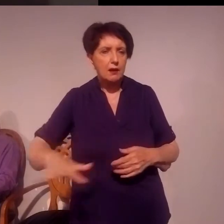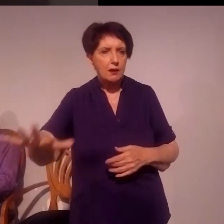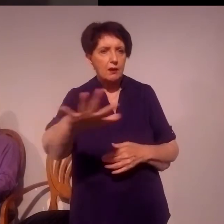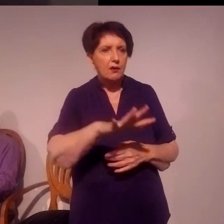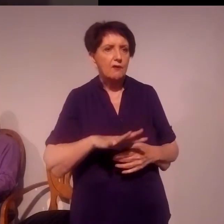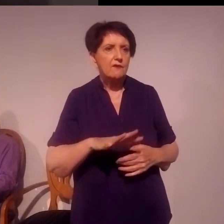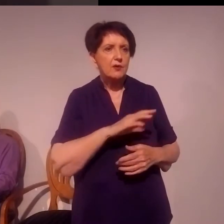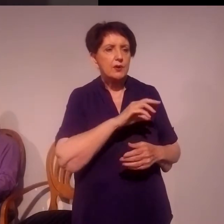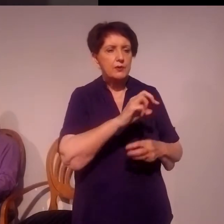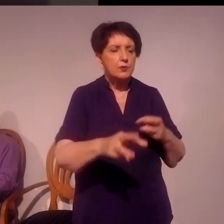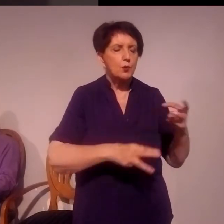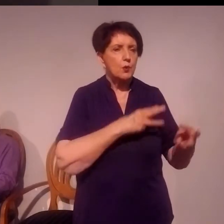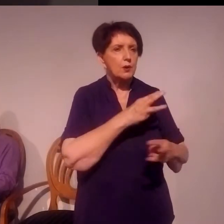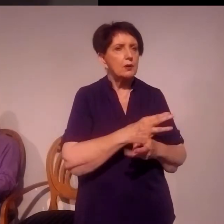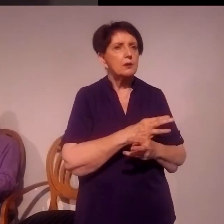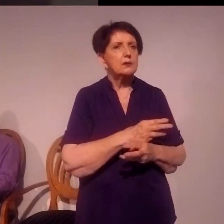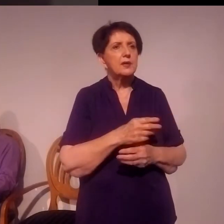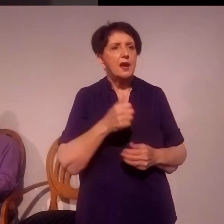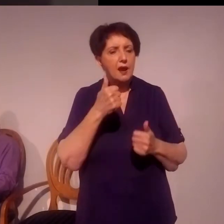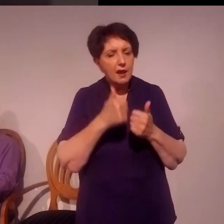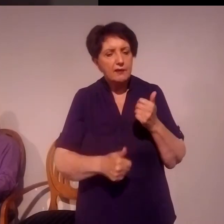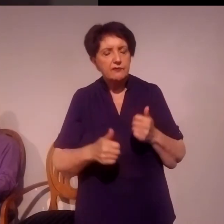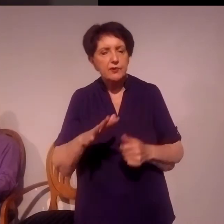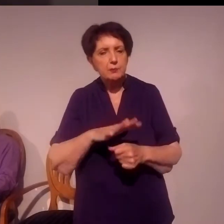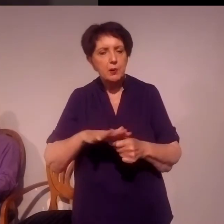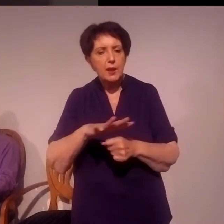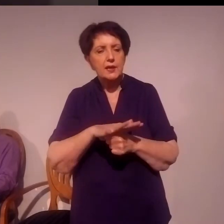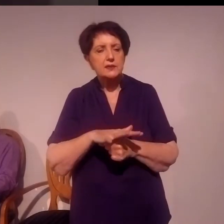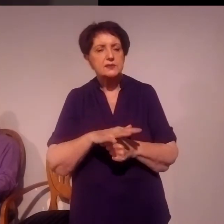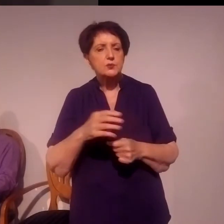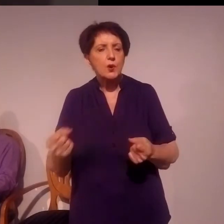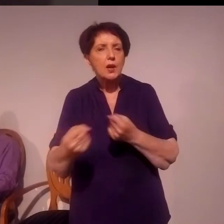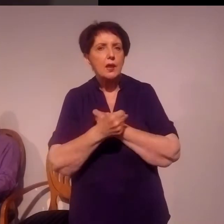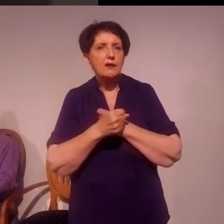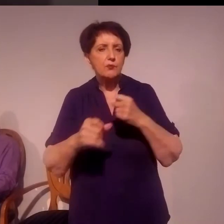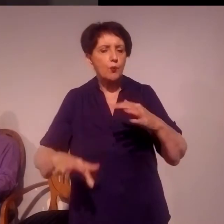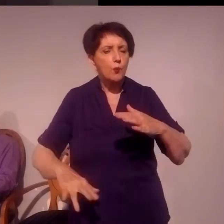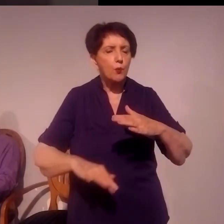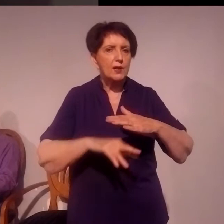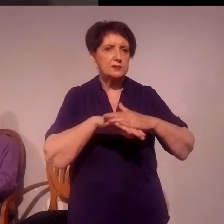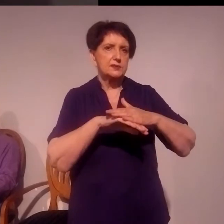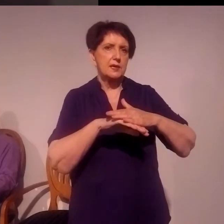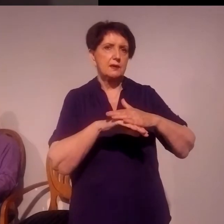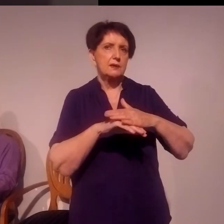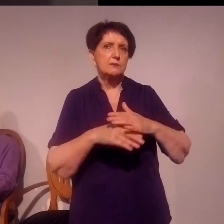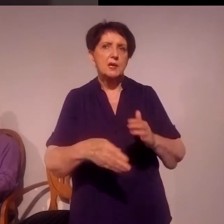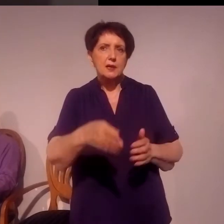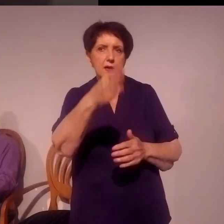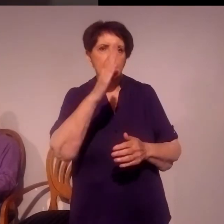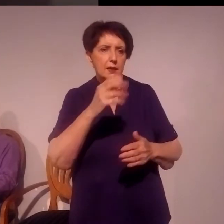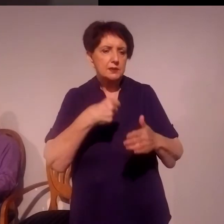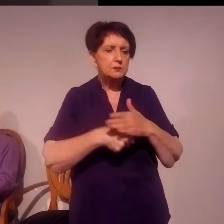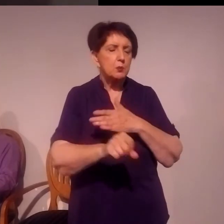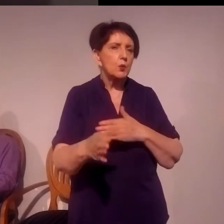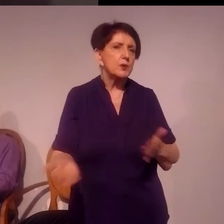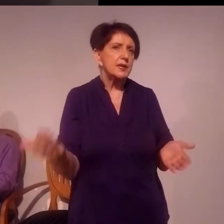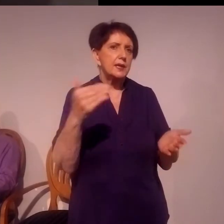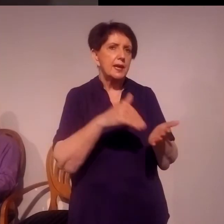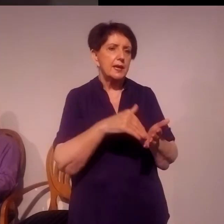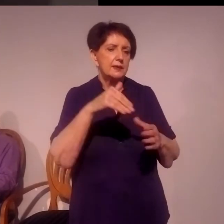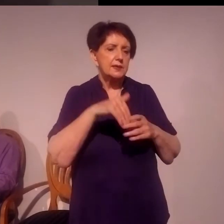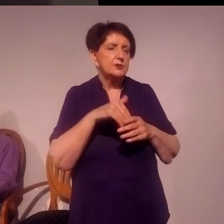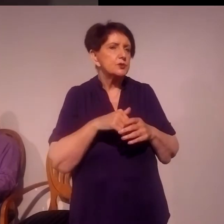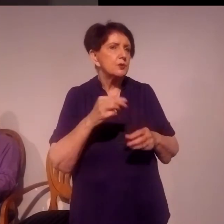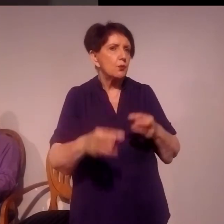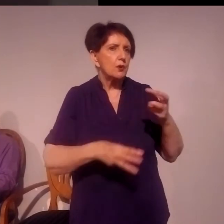globe. Every place where love wells up, God is born again into the